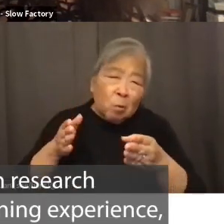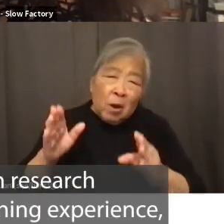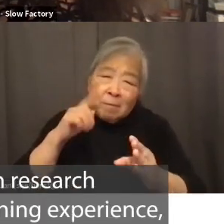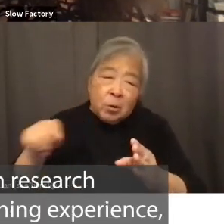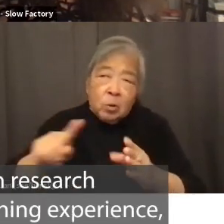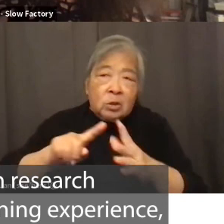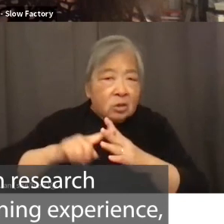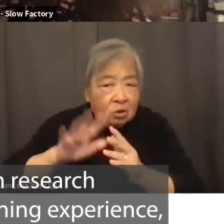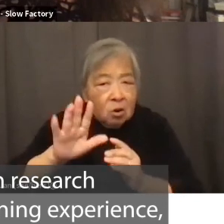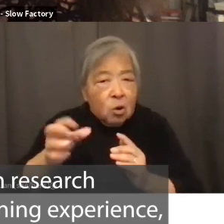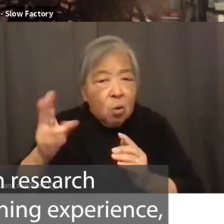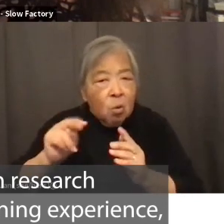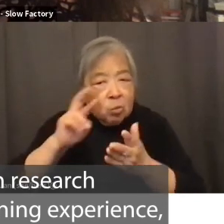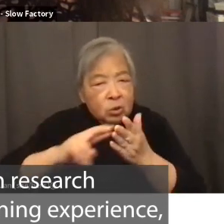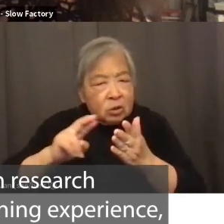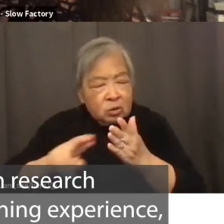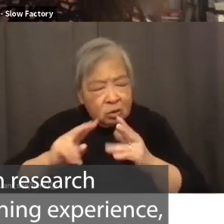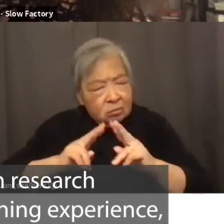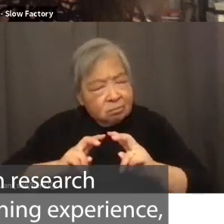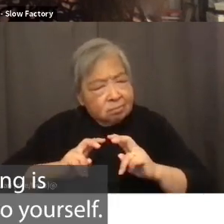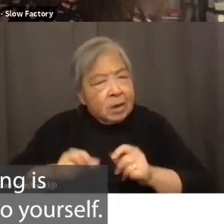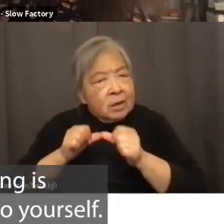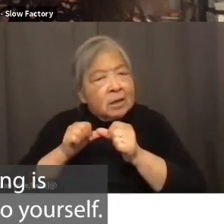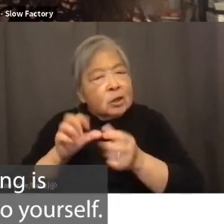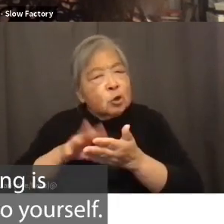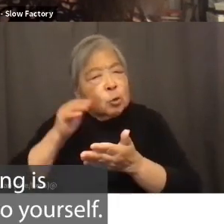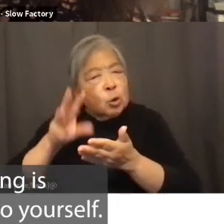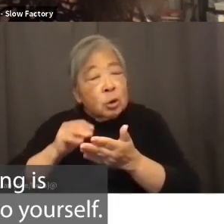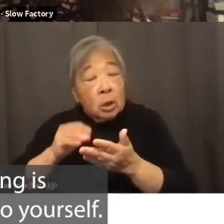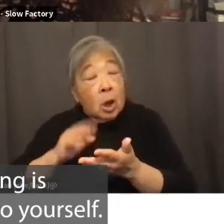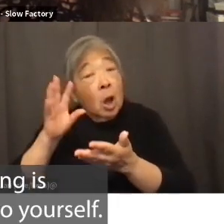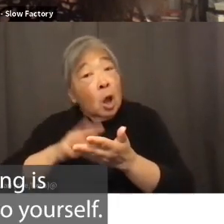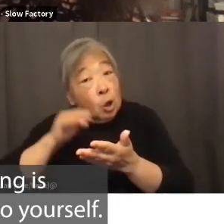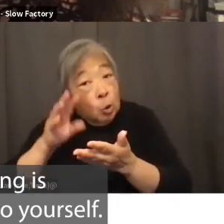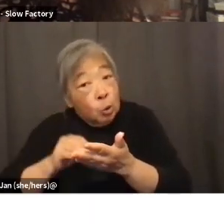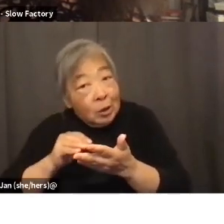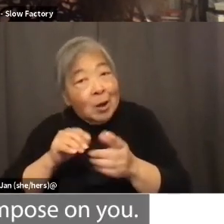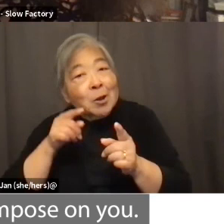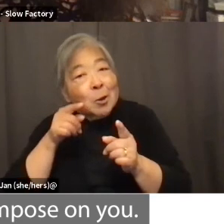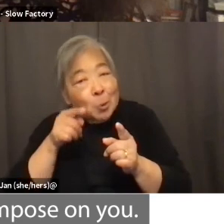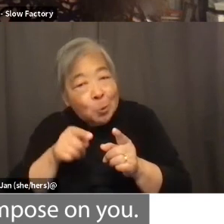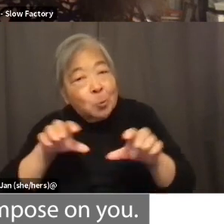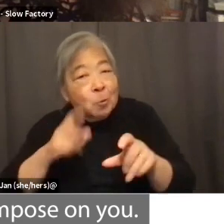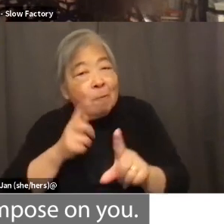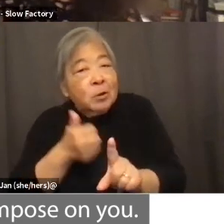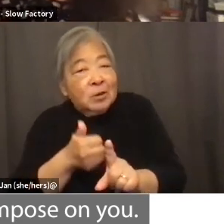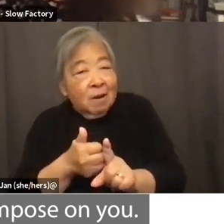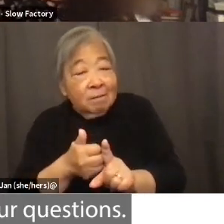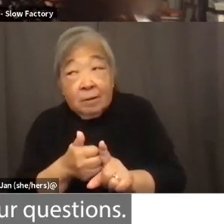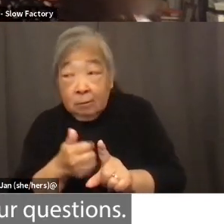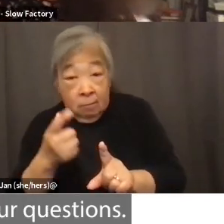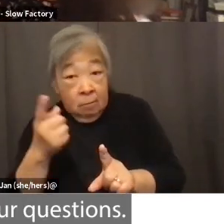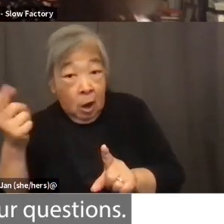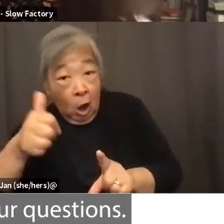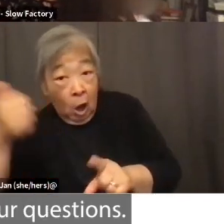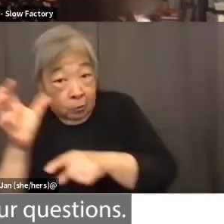own research and to continue your learning experience, because learning is something you do to yourself. It's not something we impose on you. So